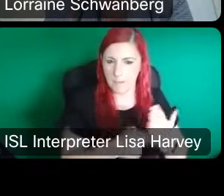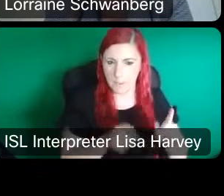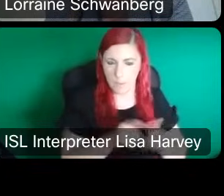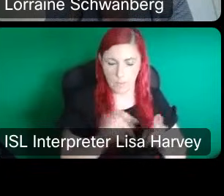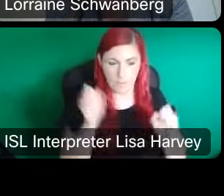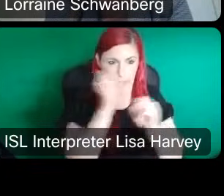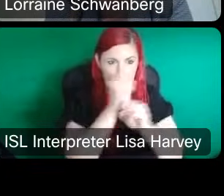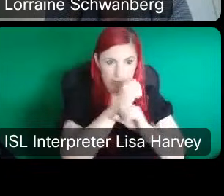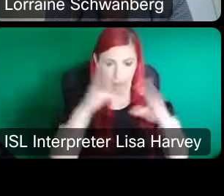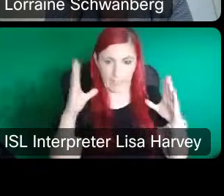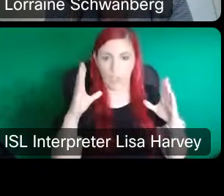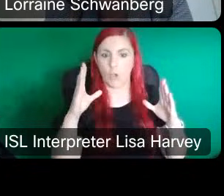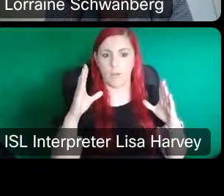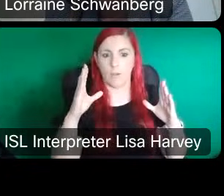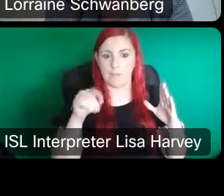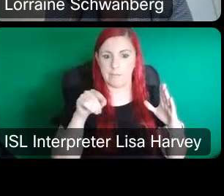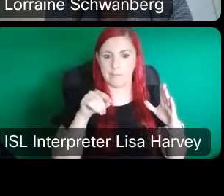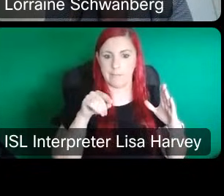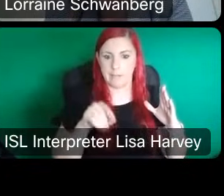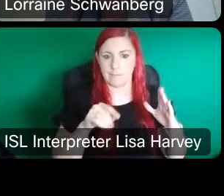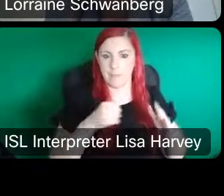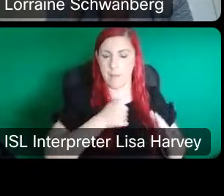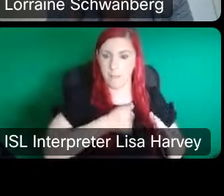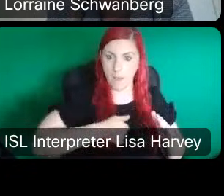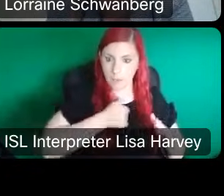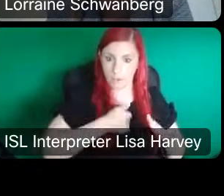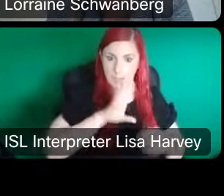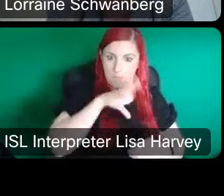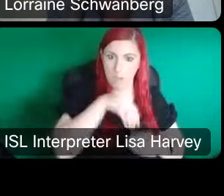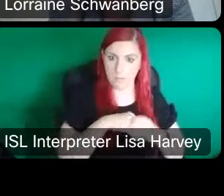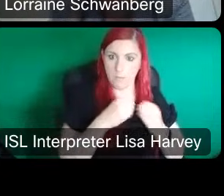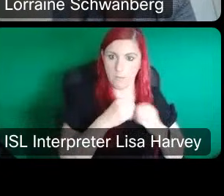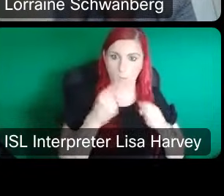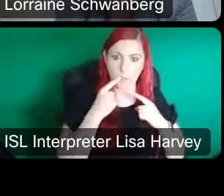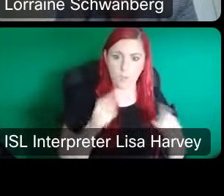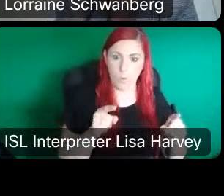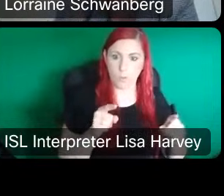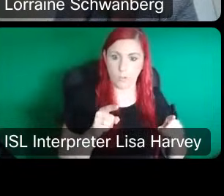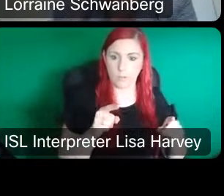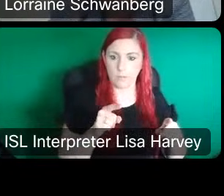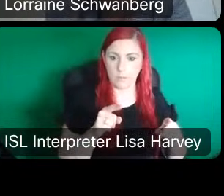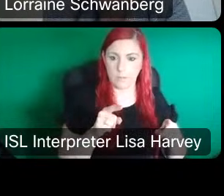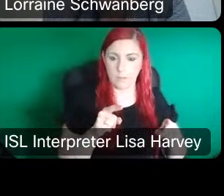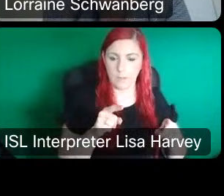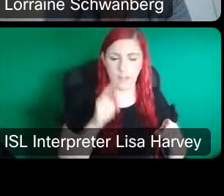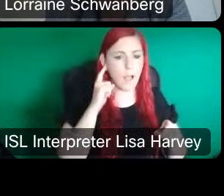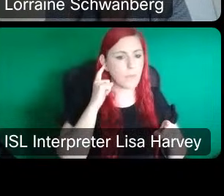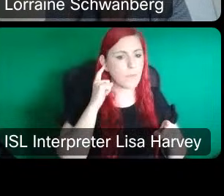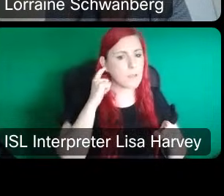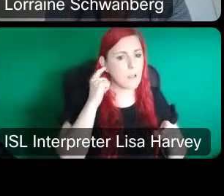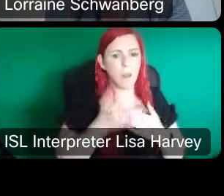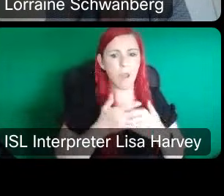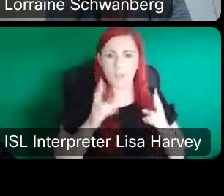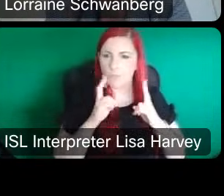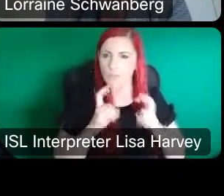be an apology given as part of the open disclosure. We hear it, there's a lot of research as well from patients and their